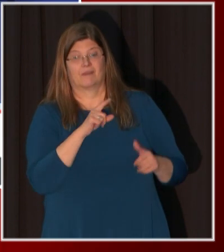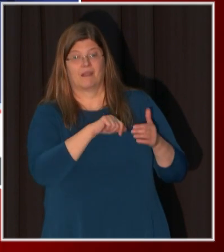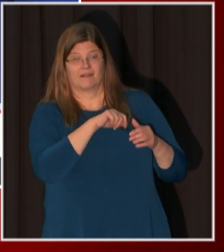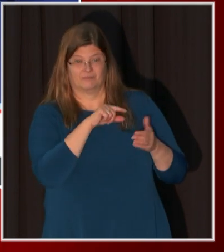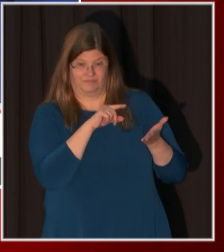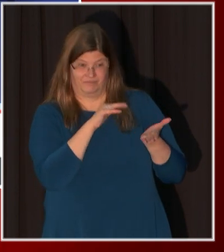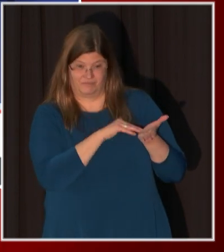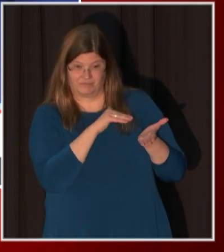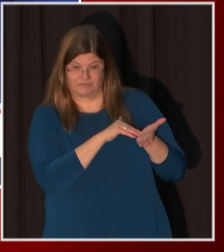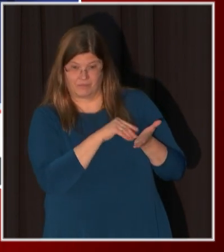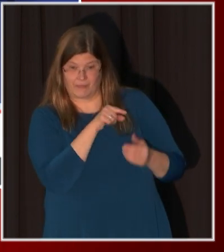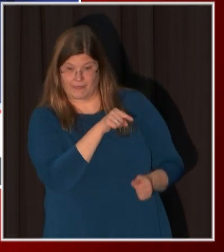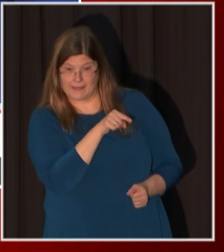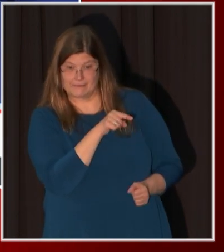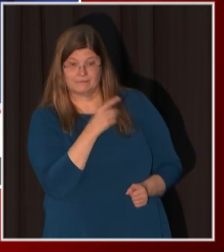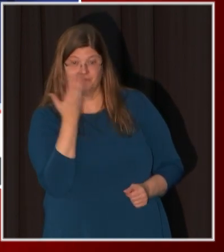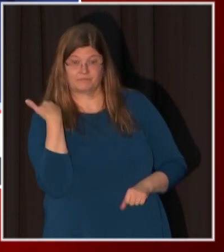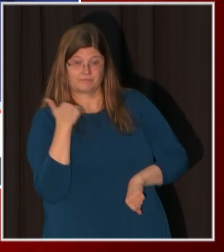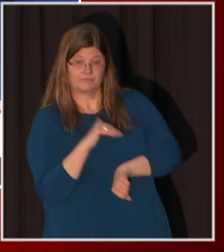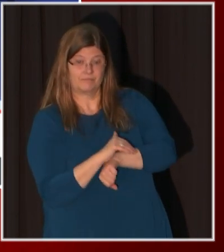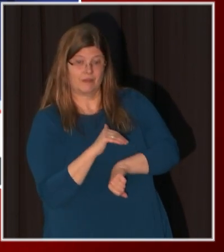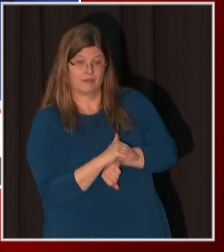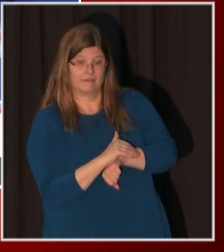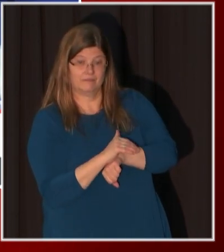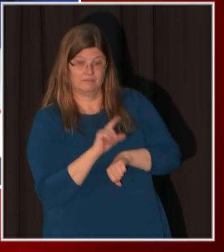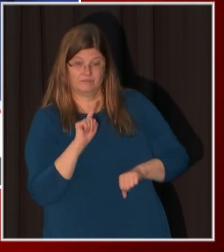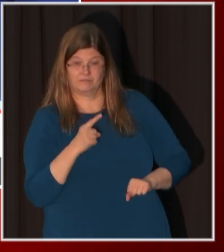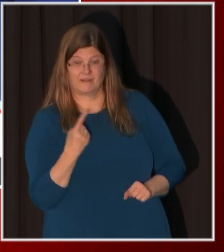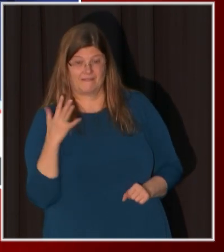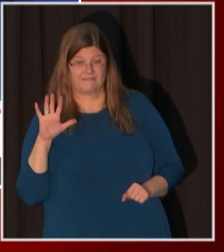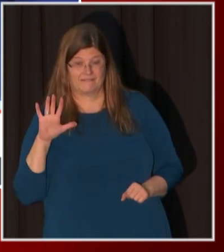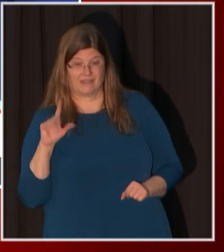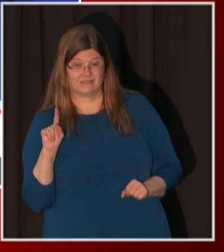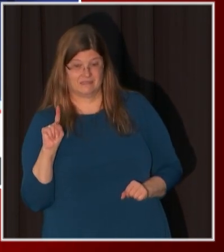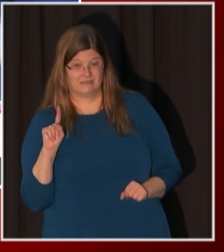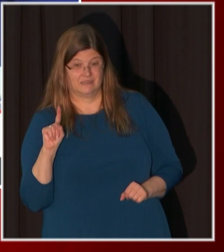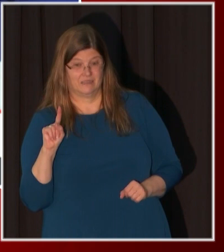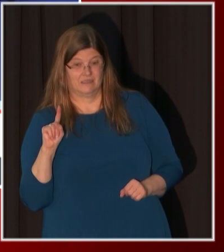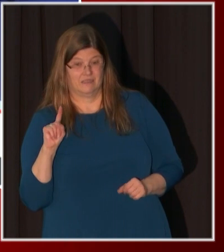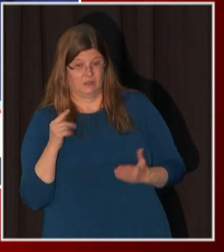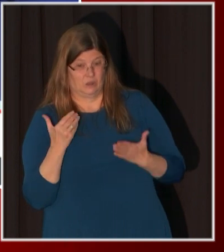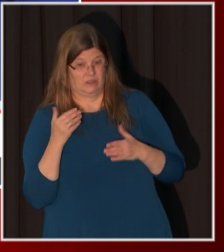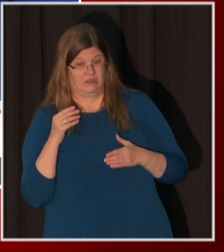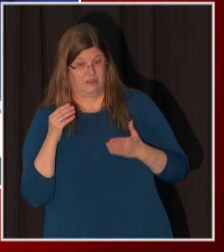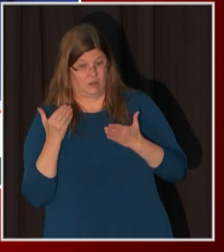there were only 51 new cases. That's the least amount they've been, I think, since late March.